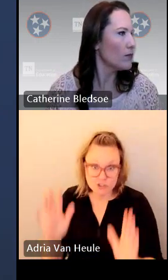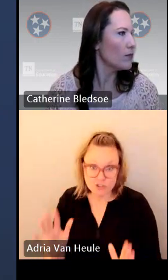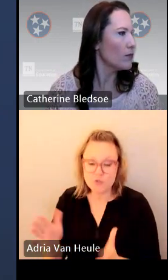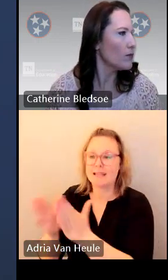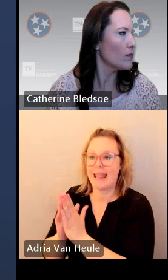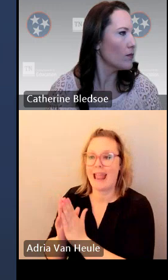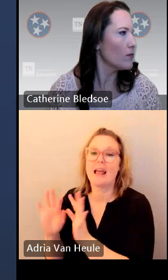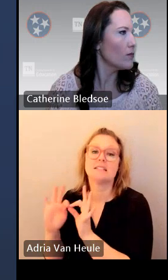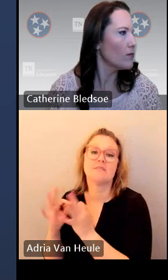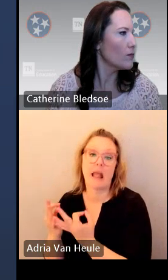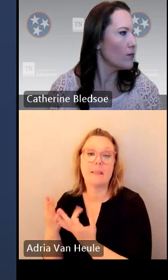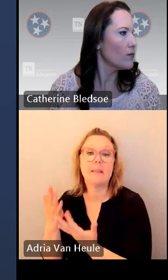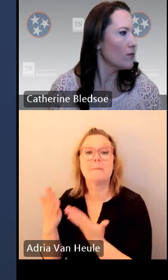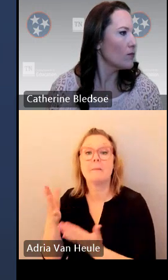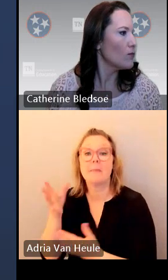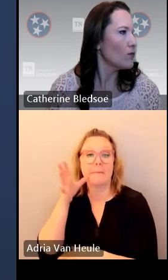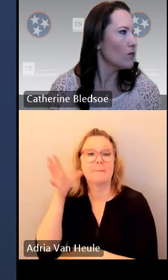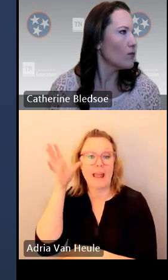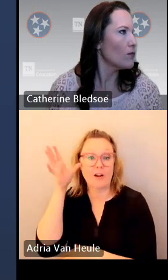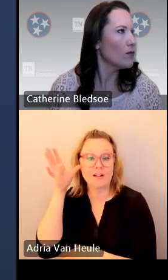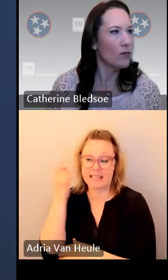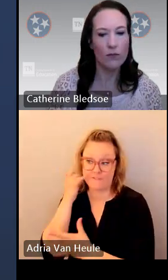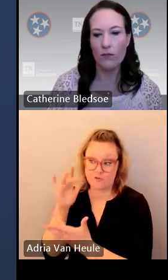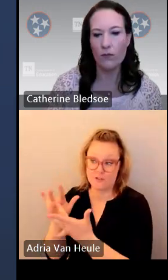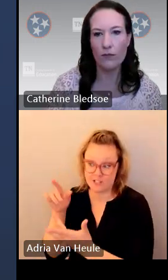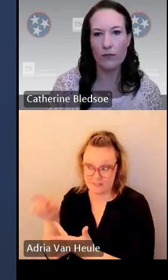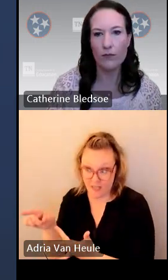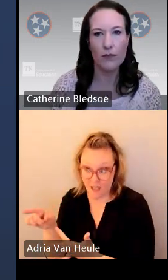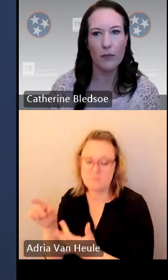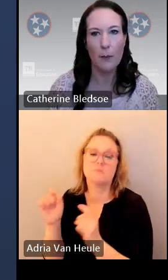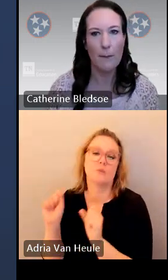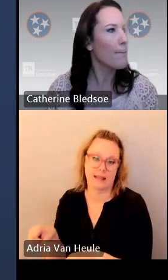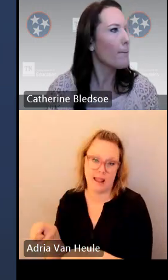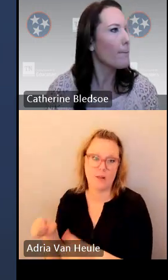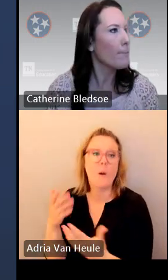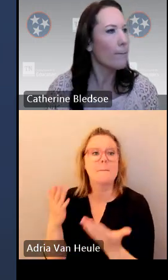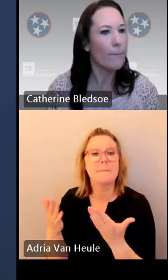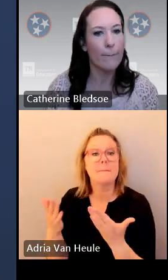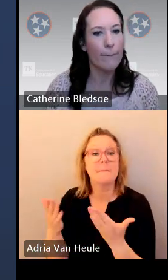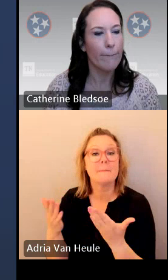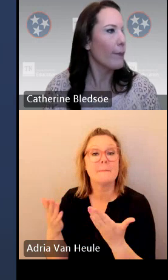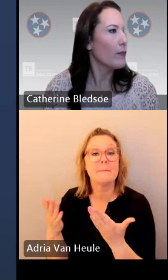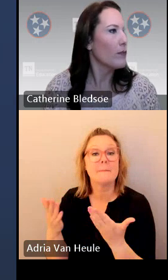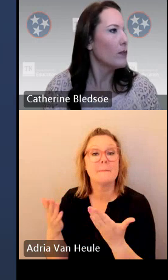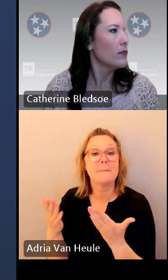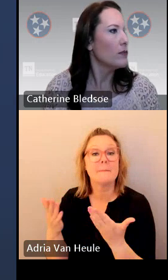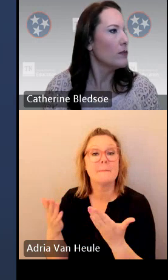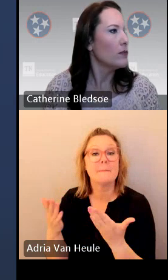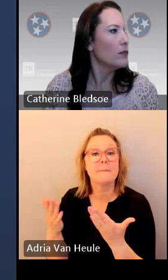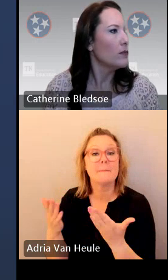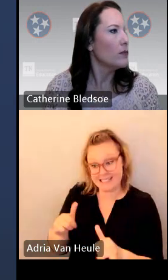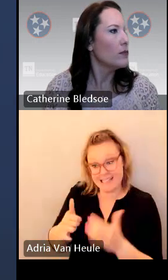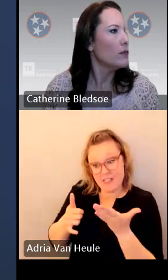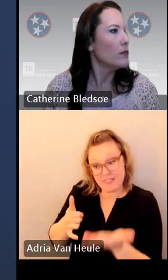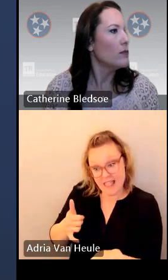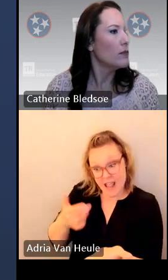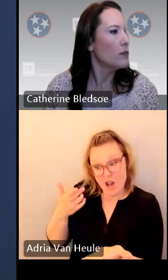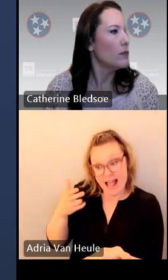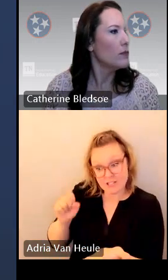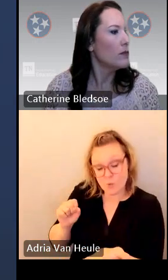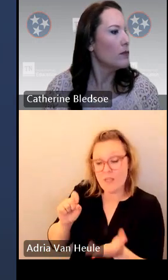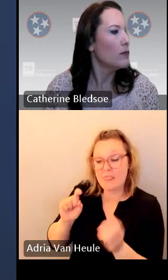the parents or something like that, if you get a hold of them instead. Or if they have a sibling still at high school that can answer those questions about that